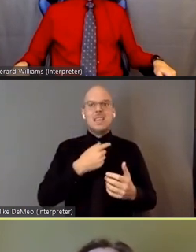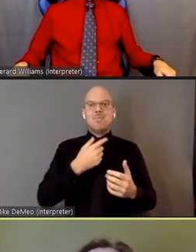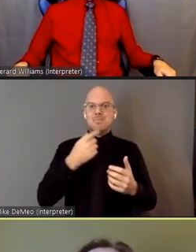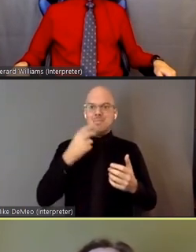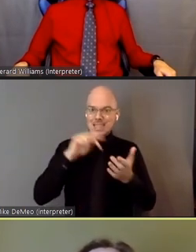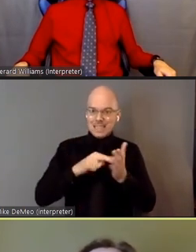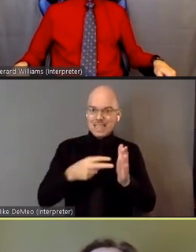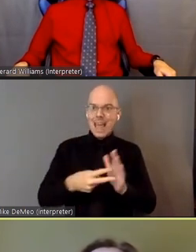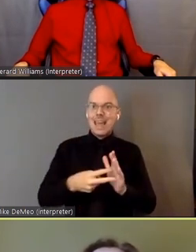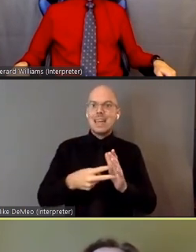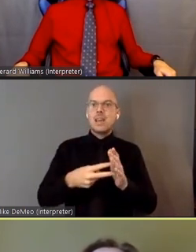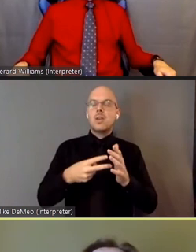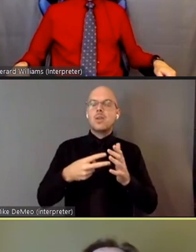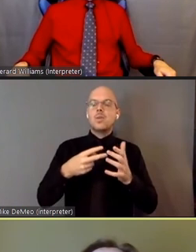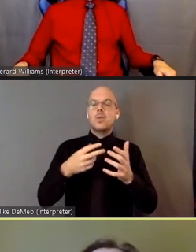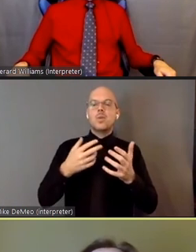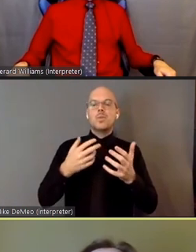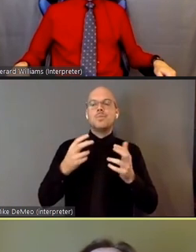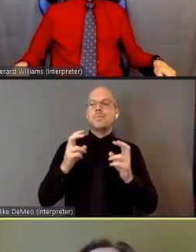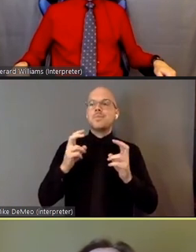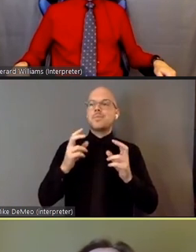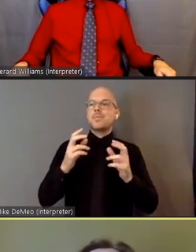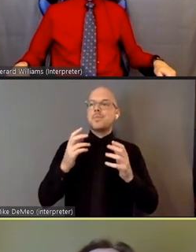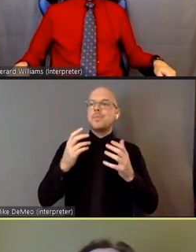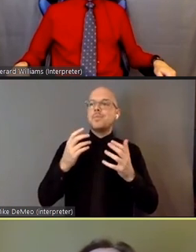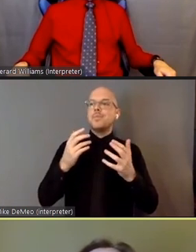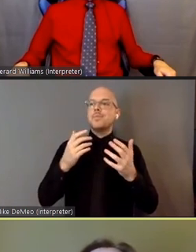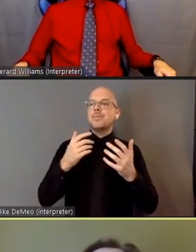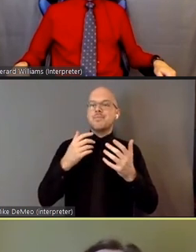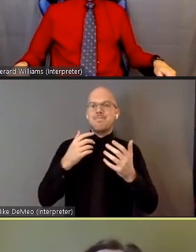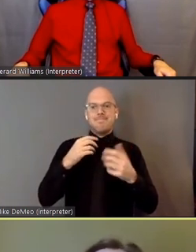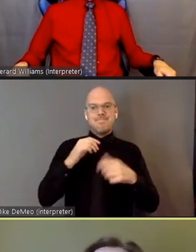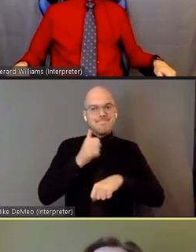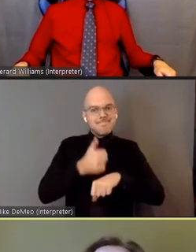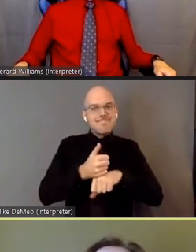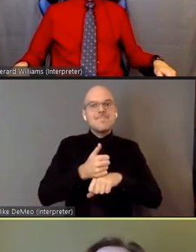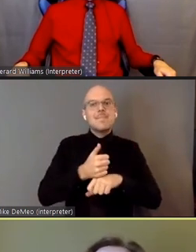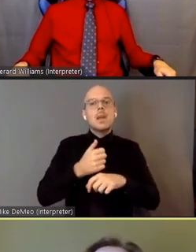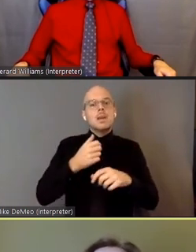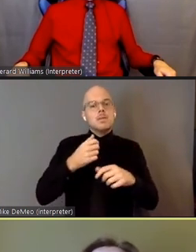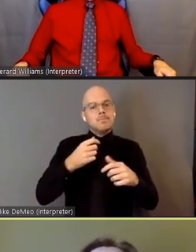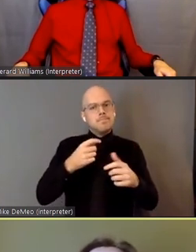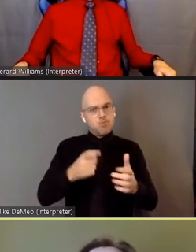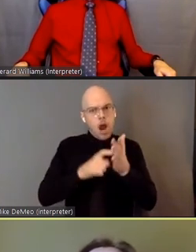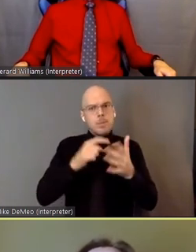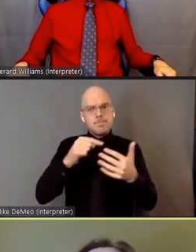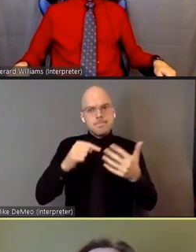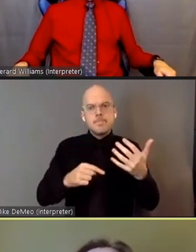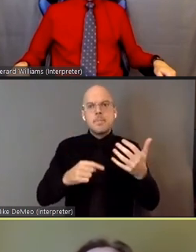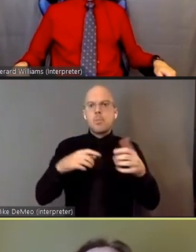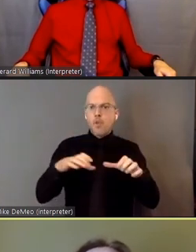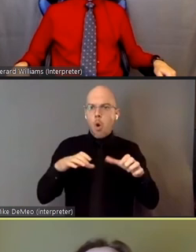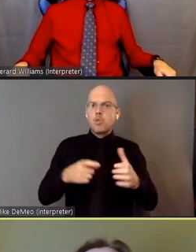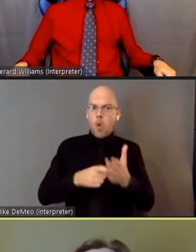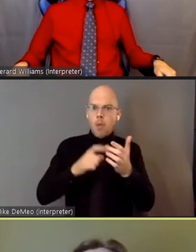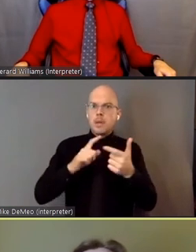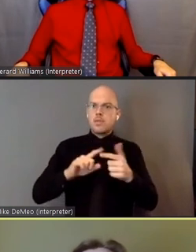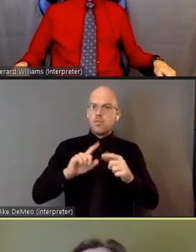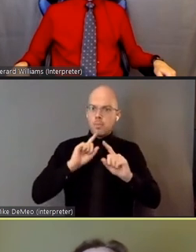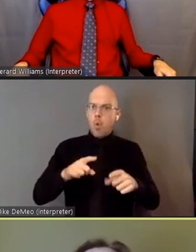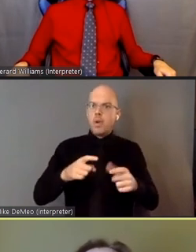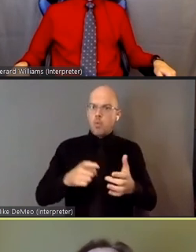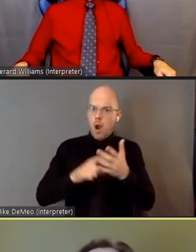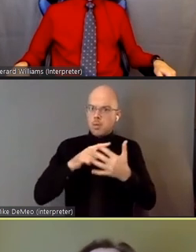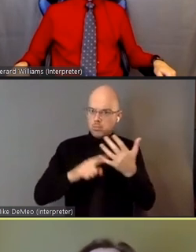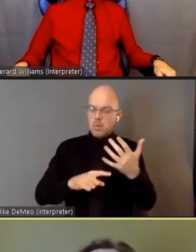impose additional public interest obligations, additional performance requirements, additional reporting requirements